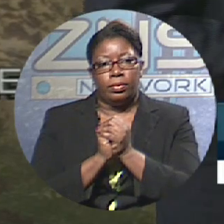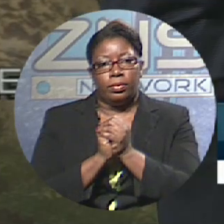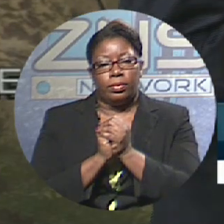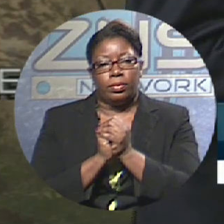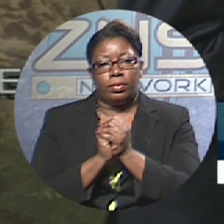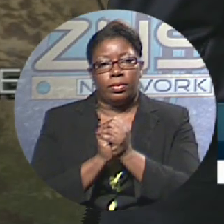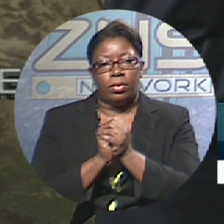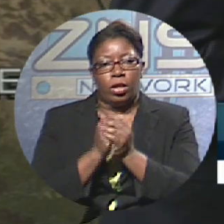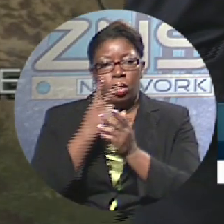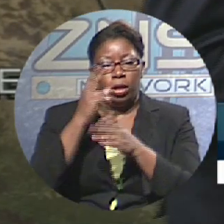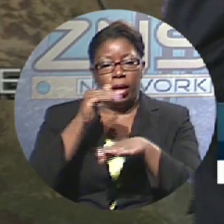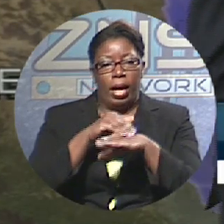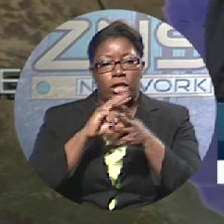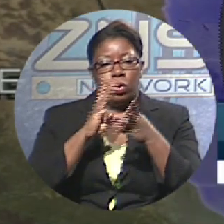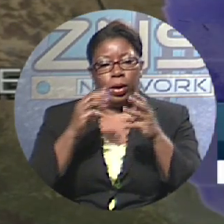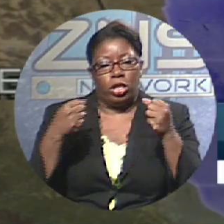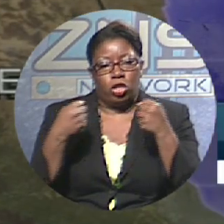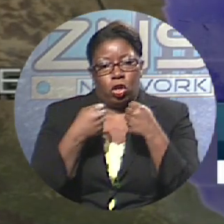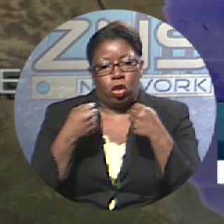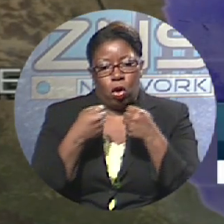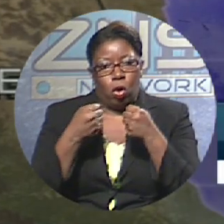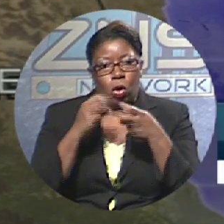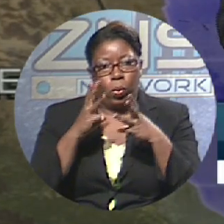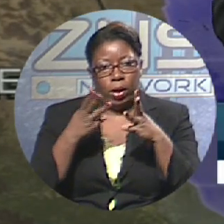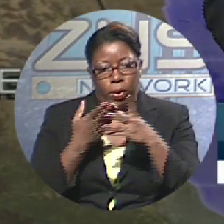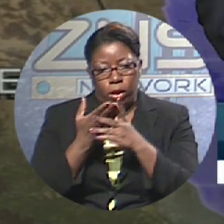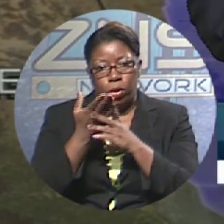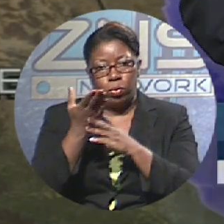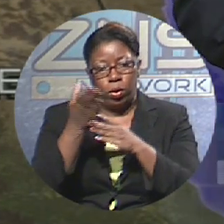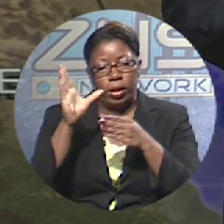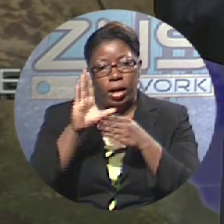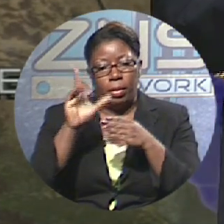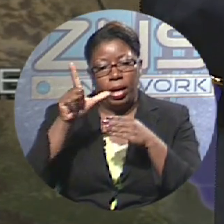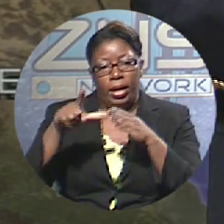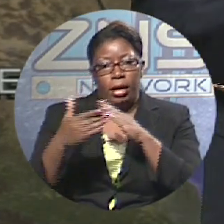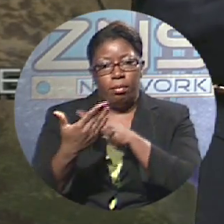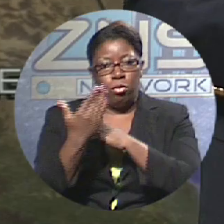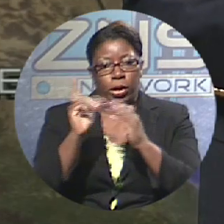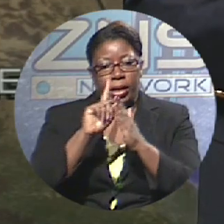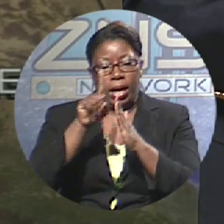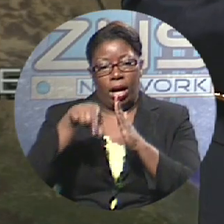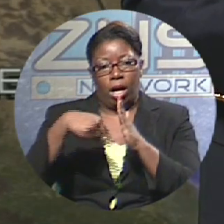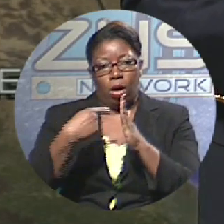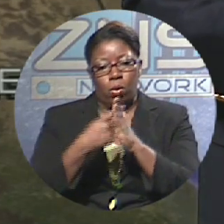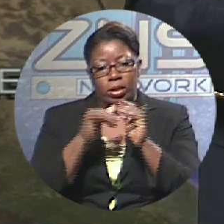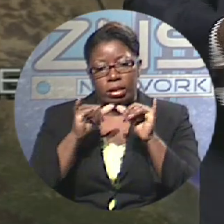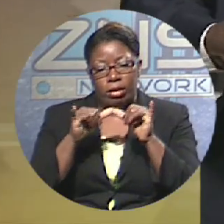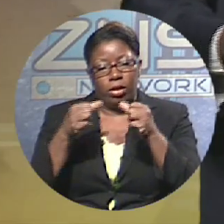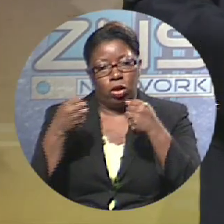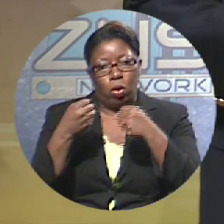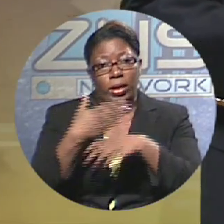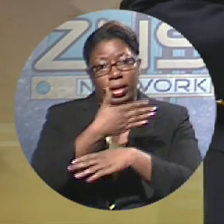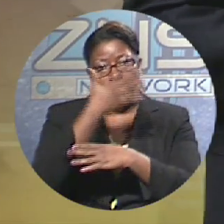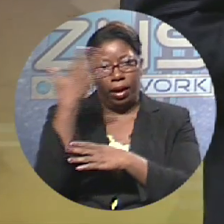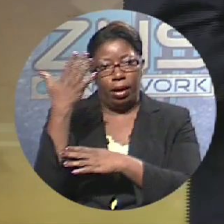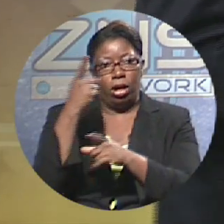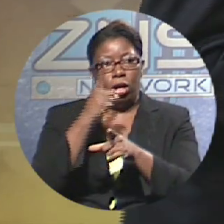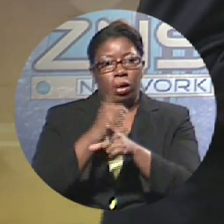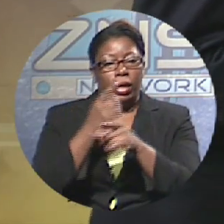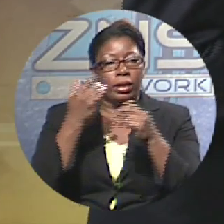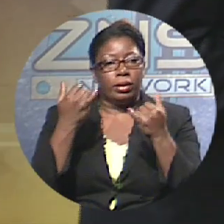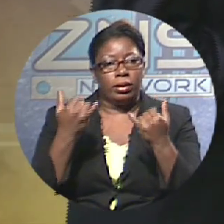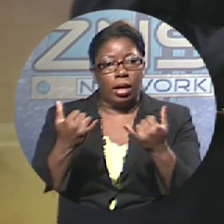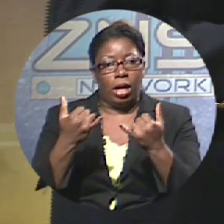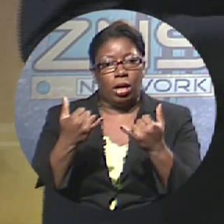In our first look at weather, a cold front went through the capital during the late morning hours, leaving behind a nice chill in the air. But outside of our studios just